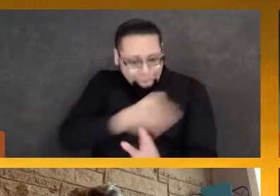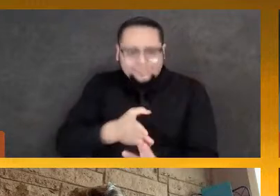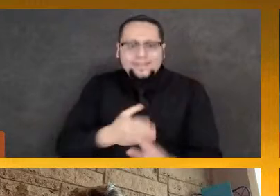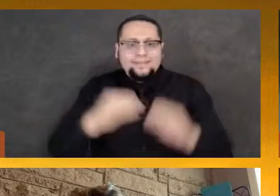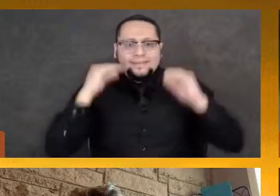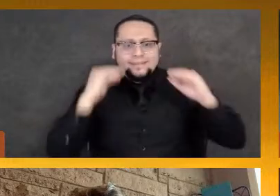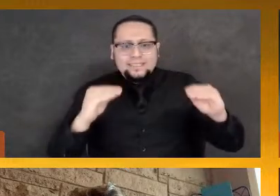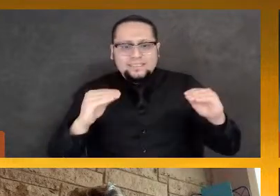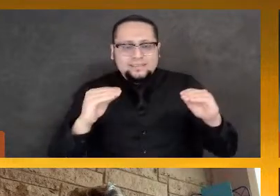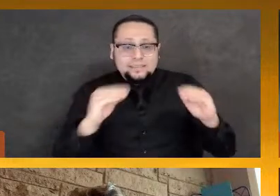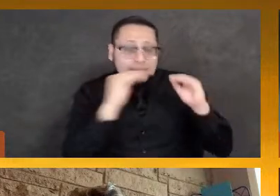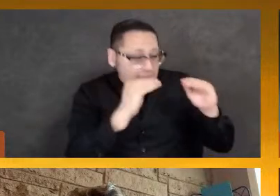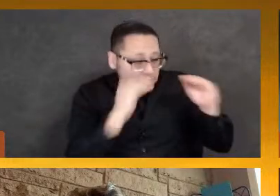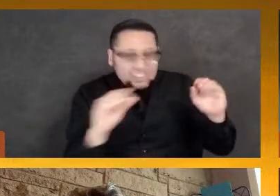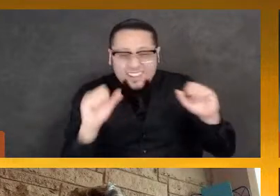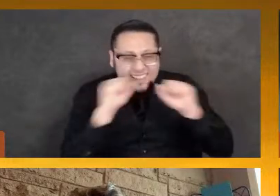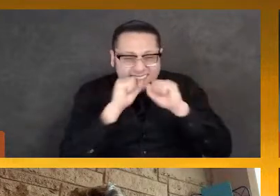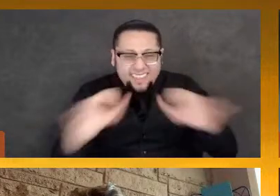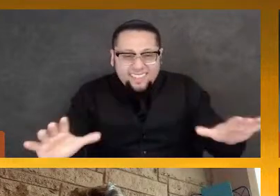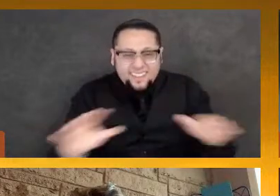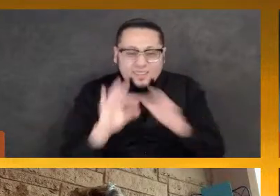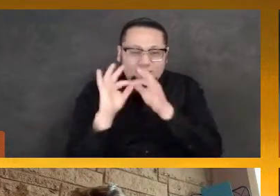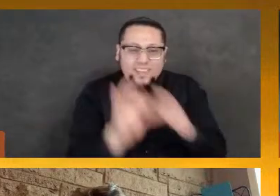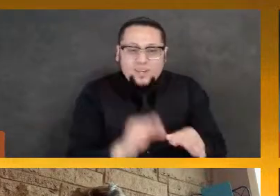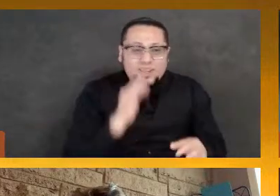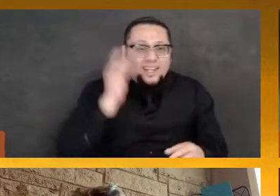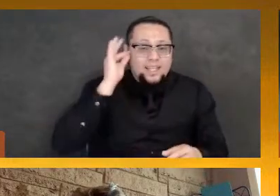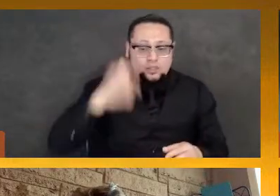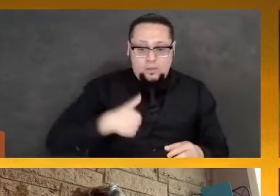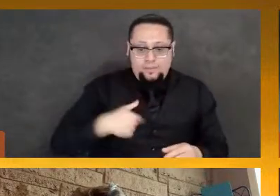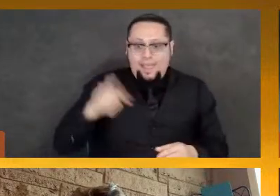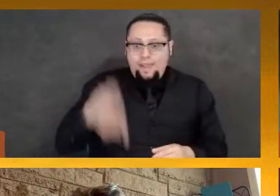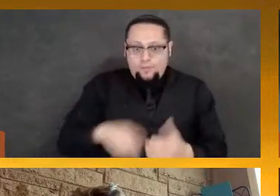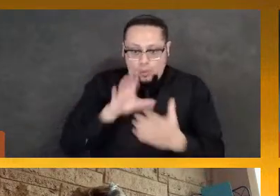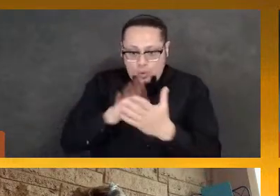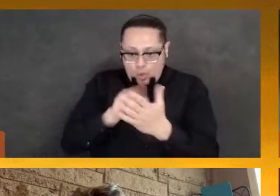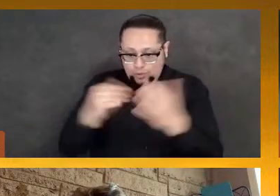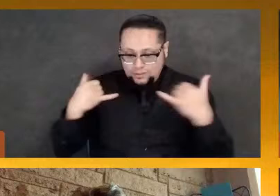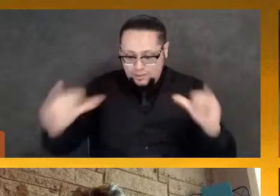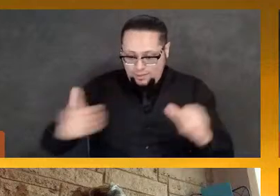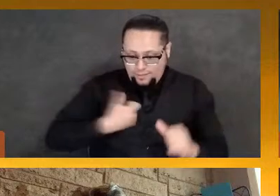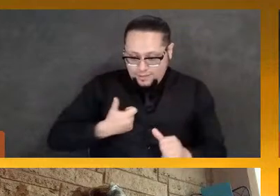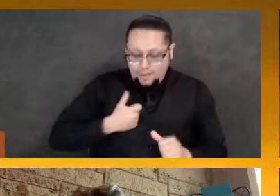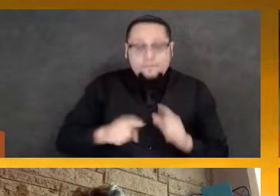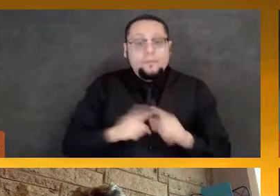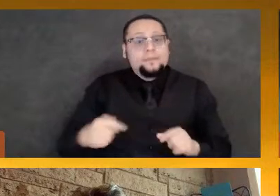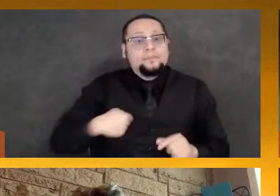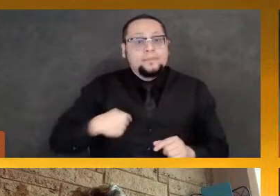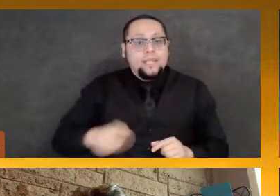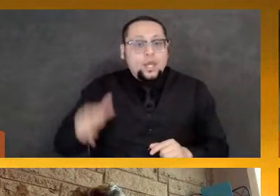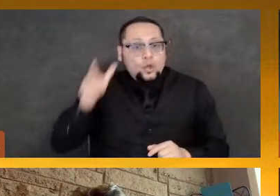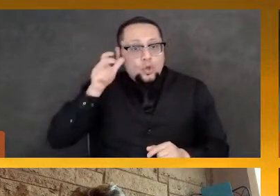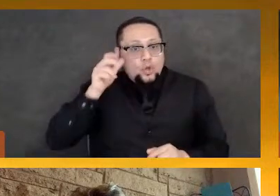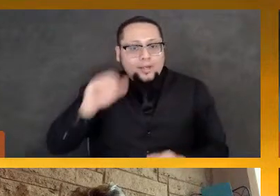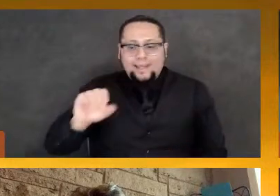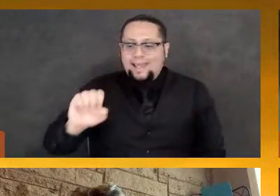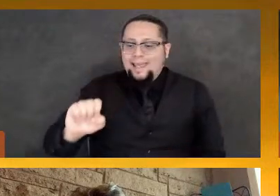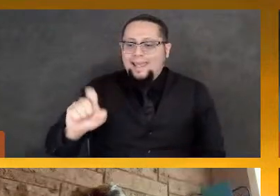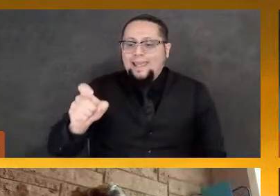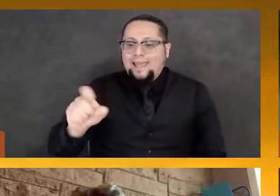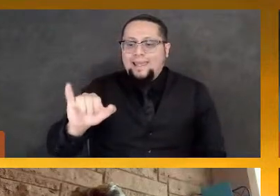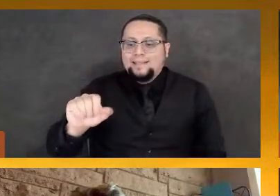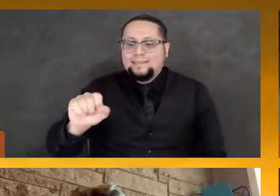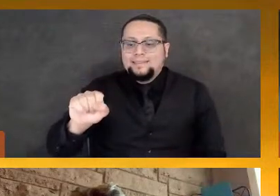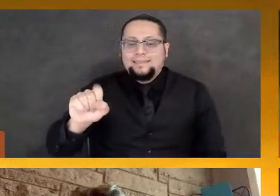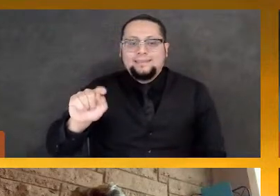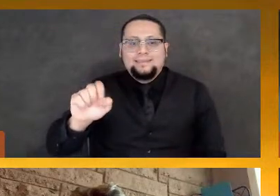to educate myself, and I continue to do so. But one of the themes that I heard coming up was existence. After I brought